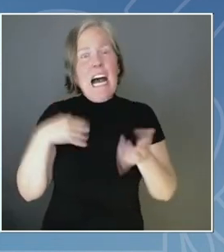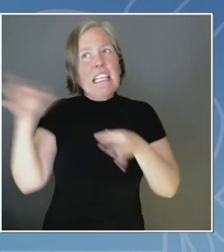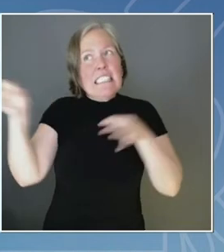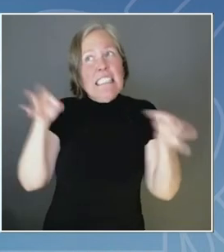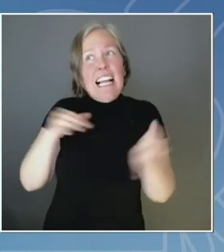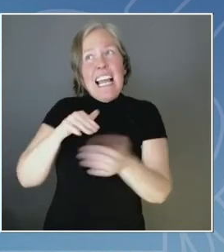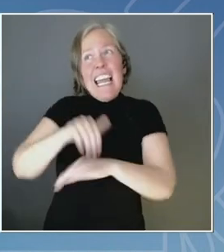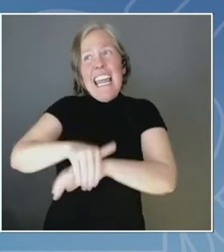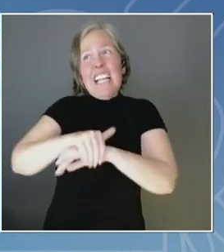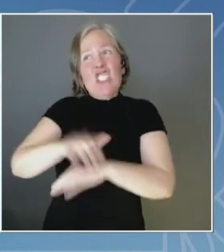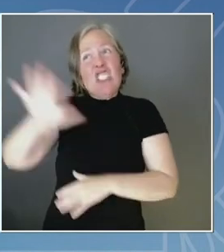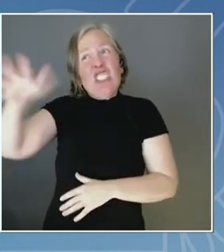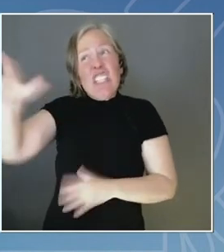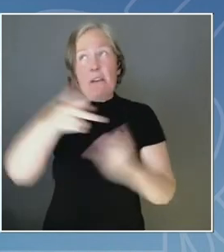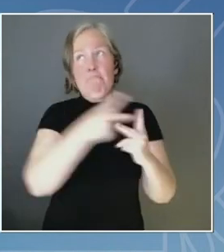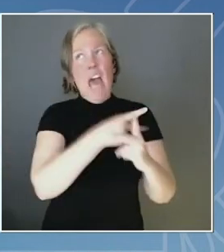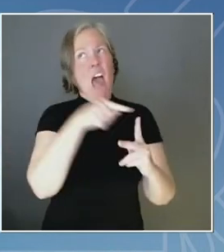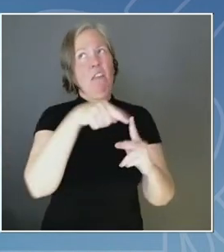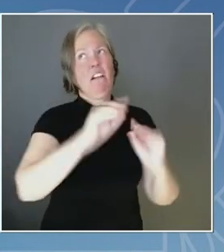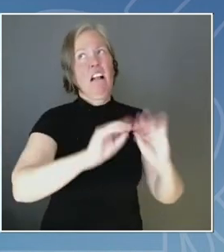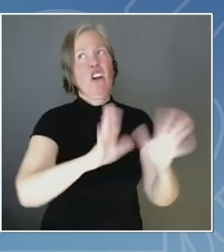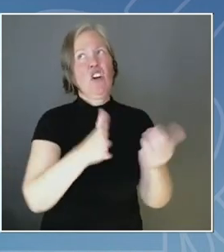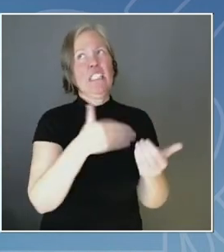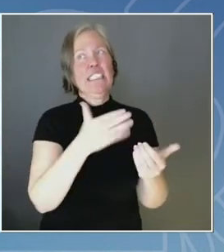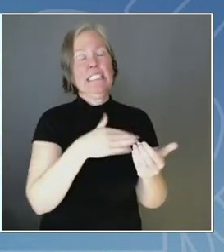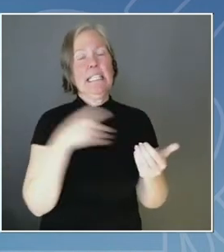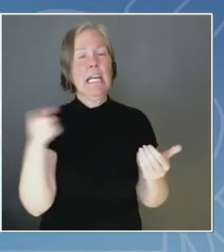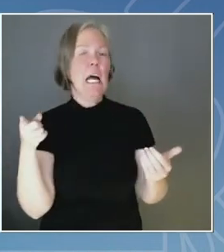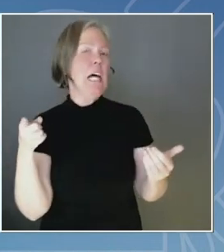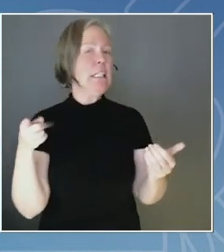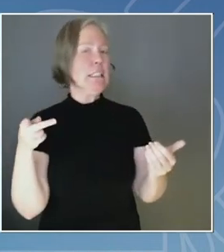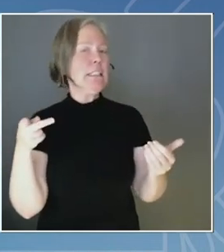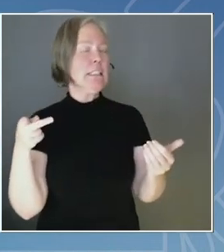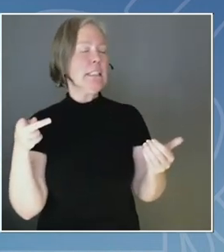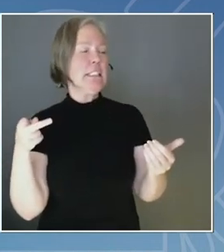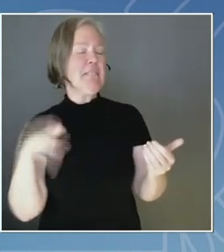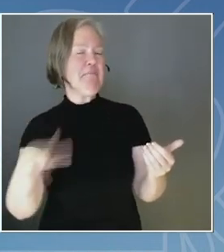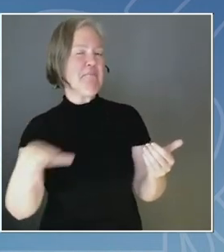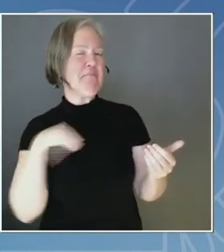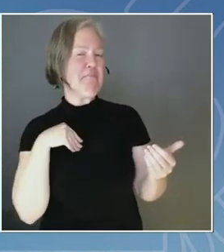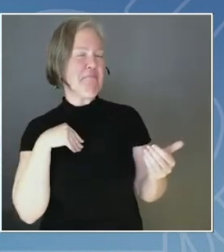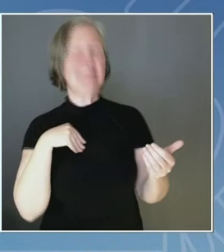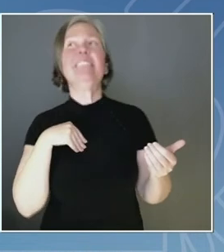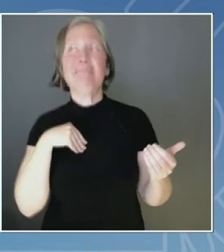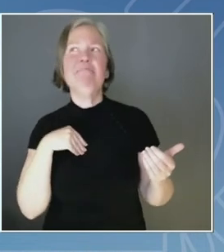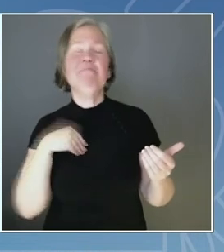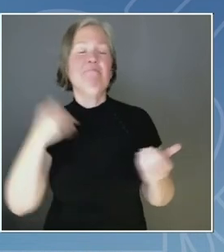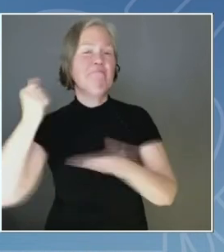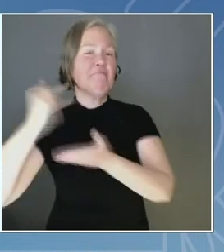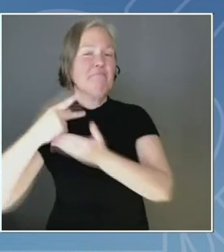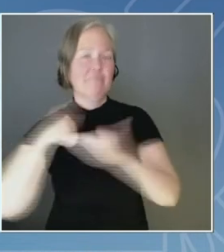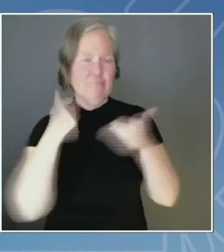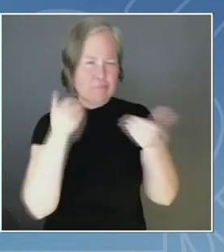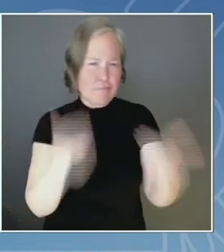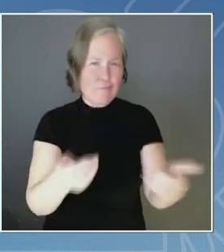to understand math. And that's sort of how I got into doing science and engineering.